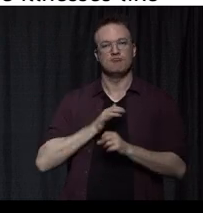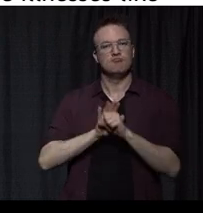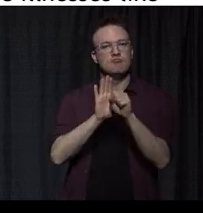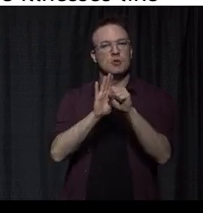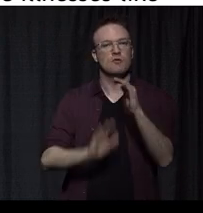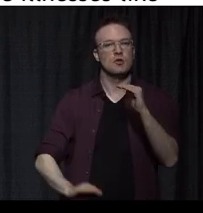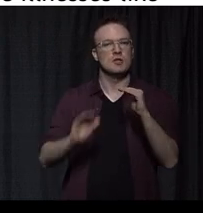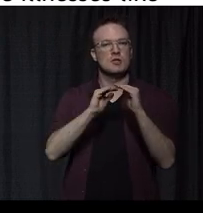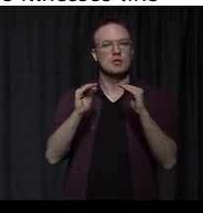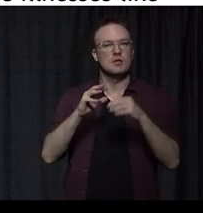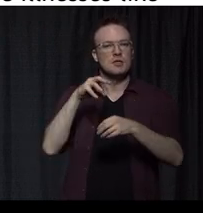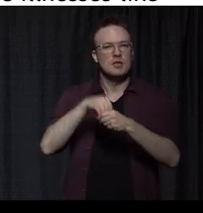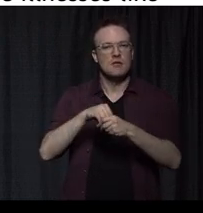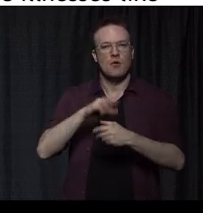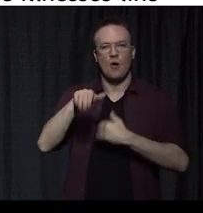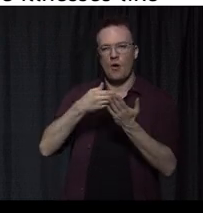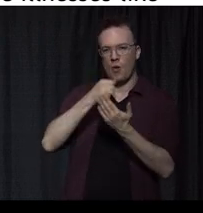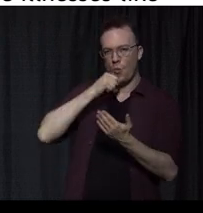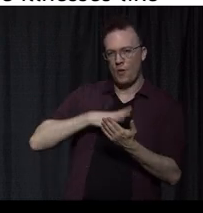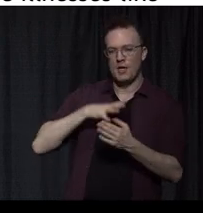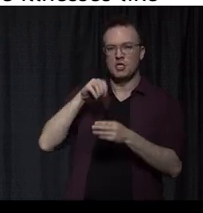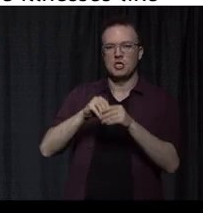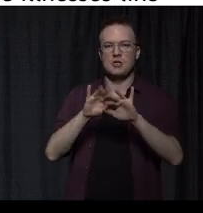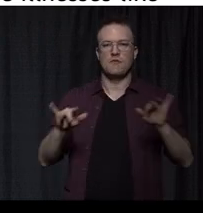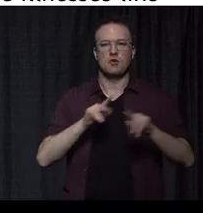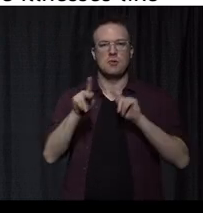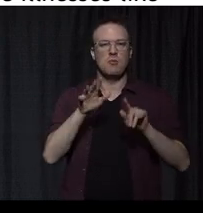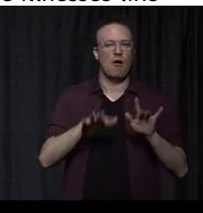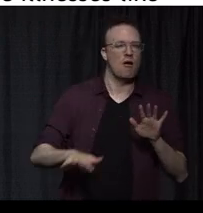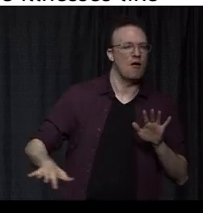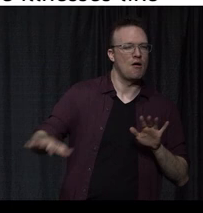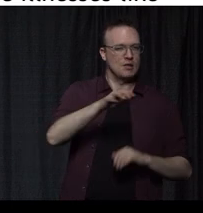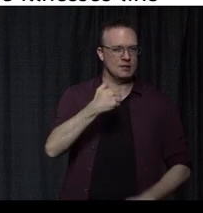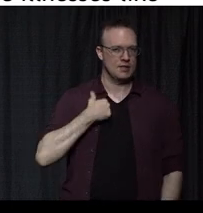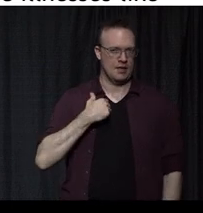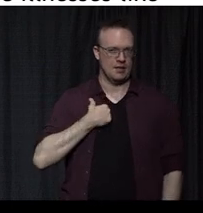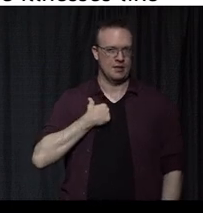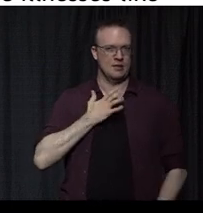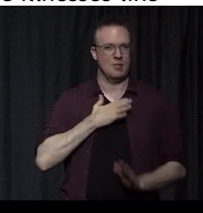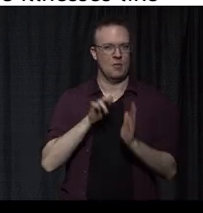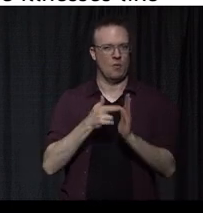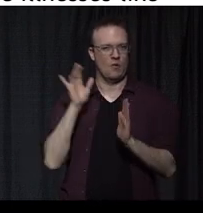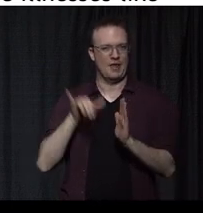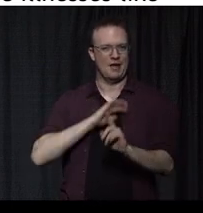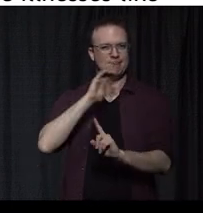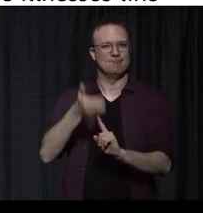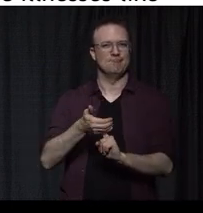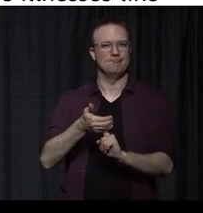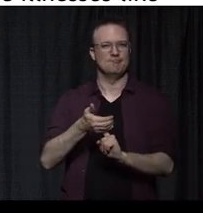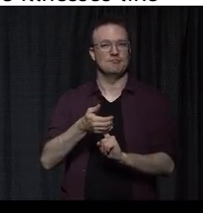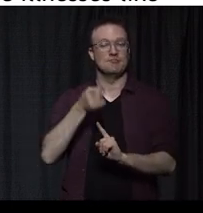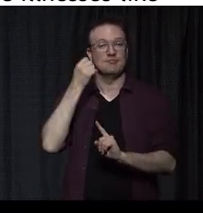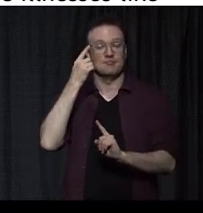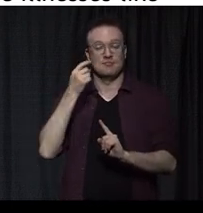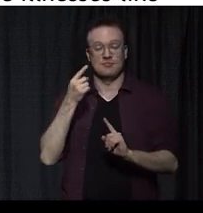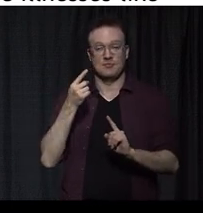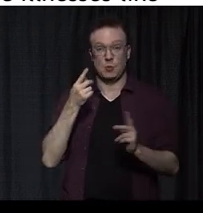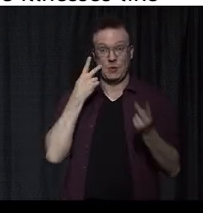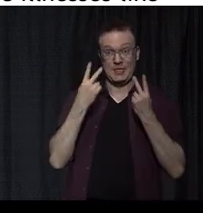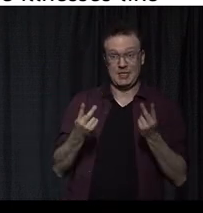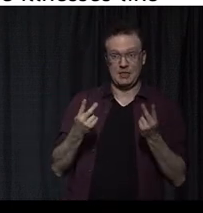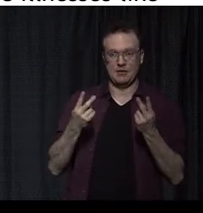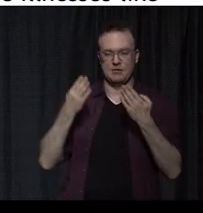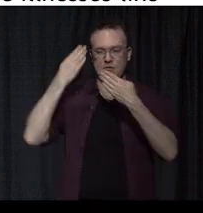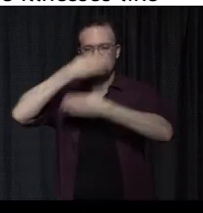justice for all women, girls, and gender diverse people in this country. yet the clash of visibility and invisibility